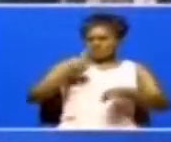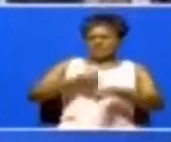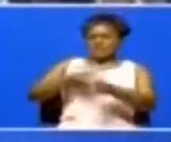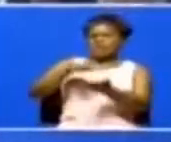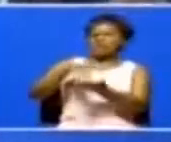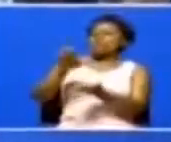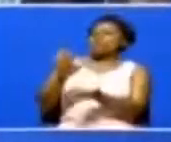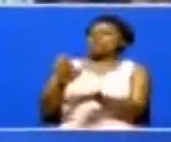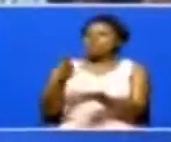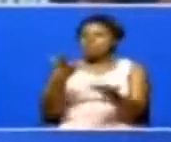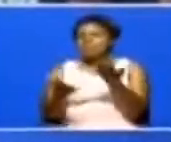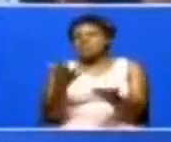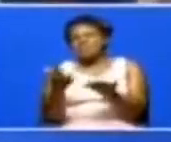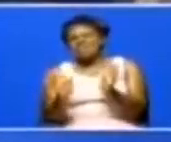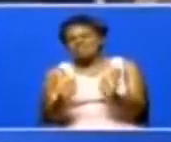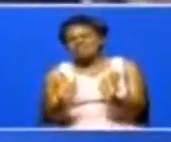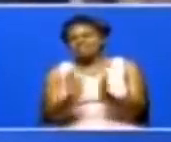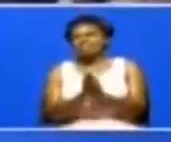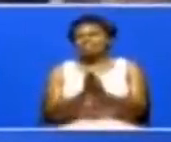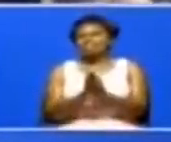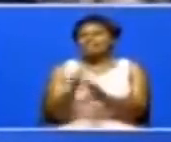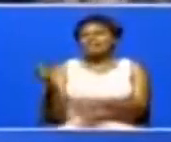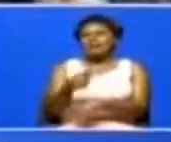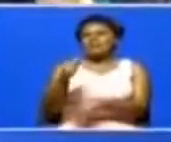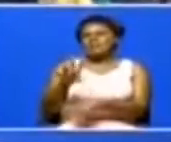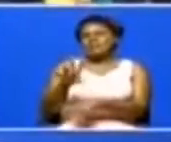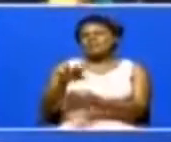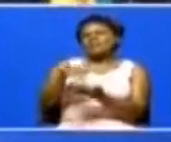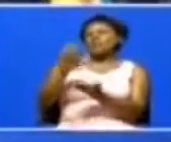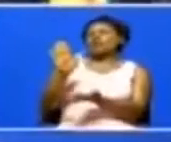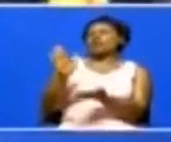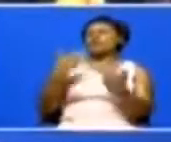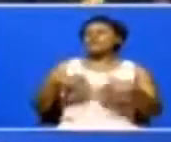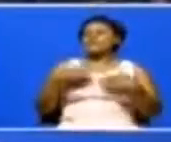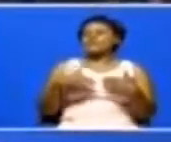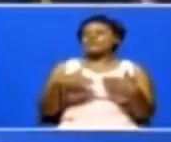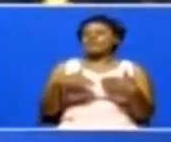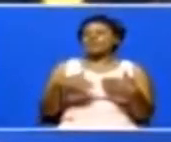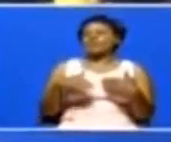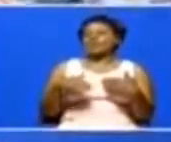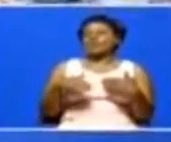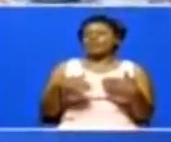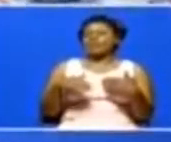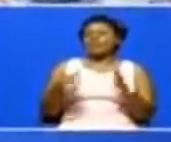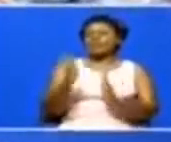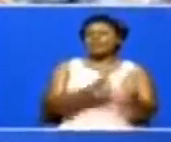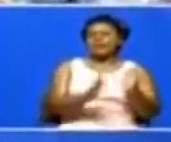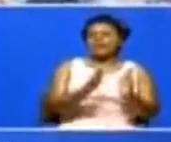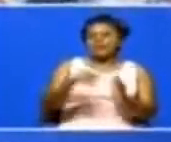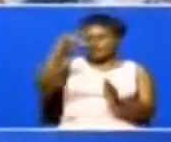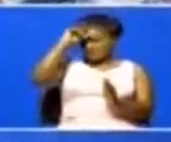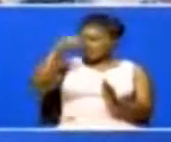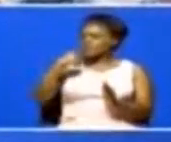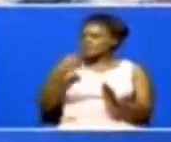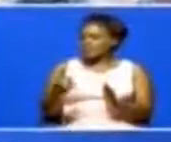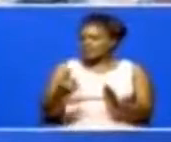ingine, at least ikue miezi ingine kadhaa ndio watu wakue wamezitayarisha. But the government says